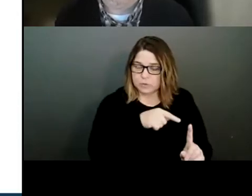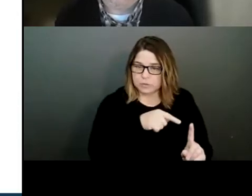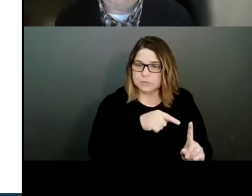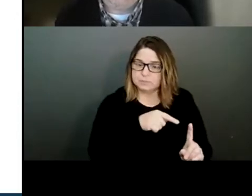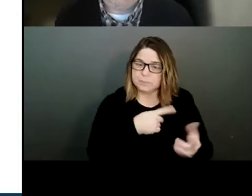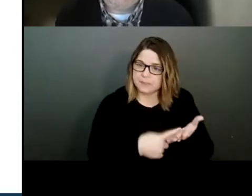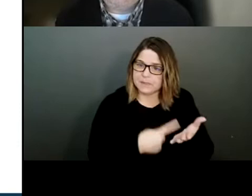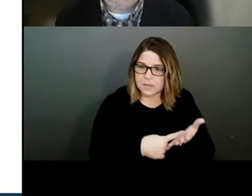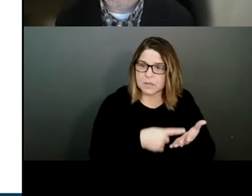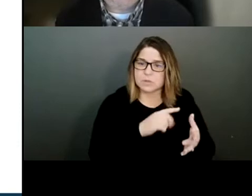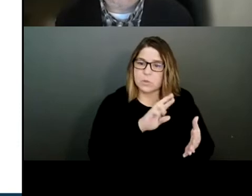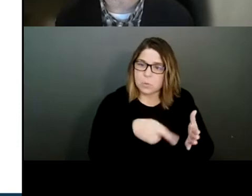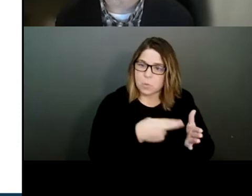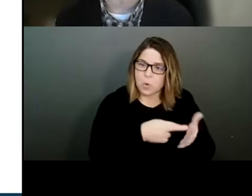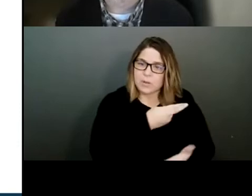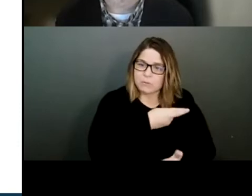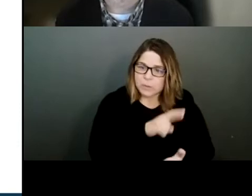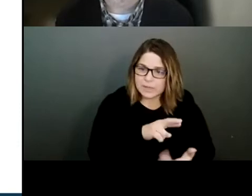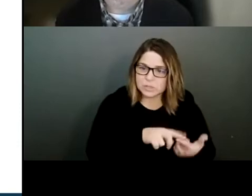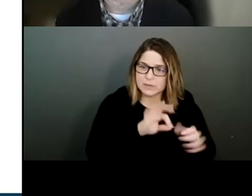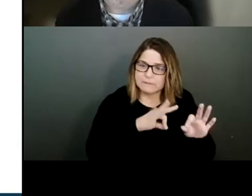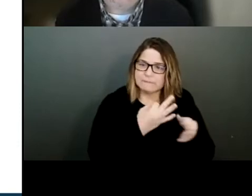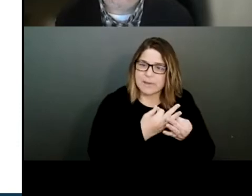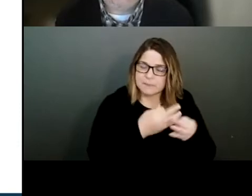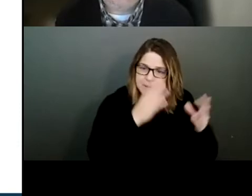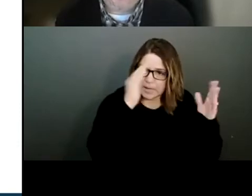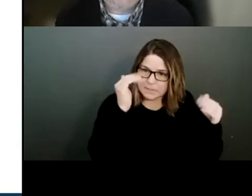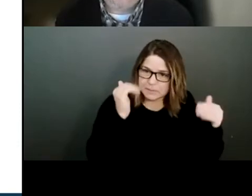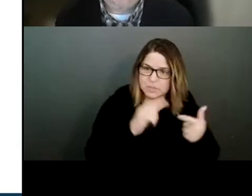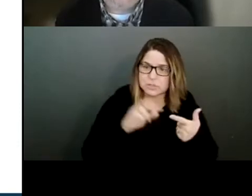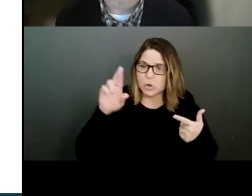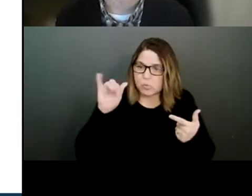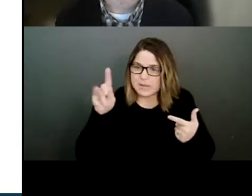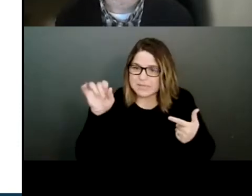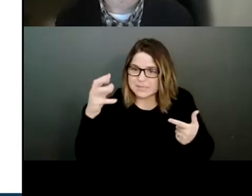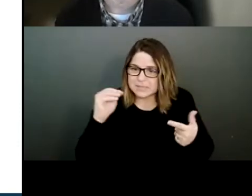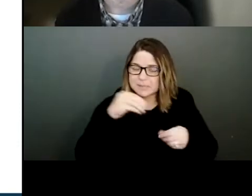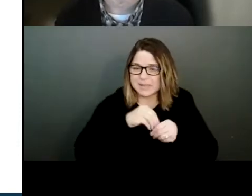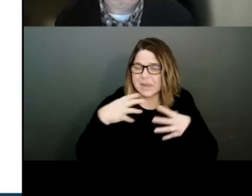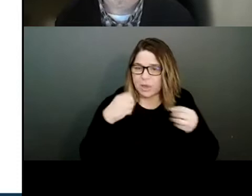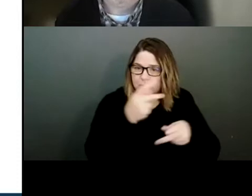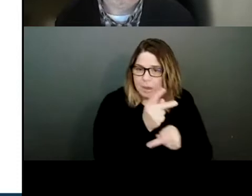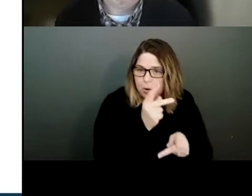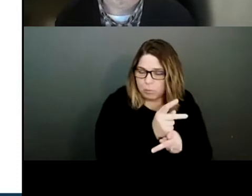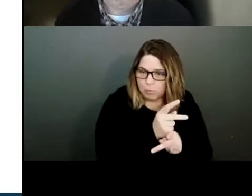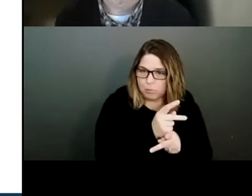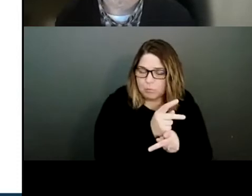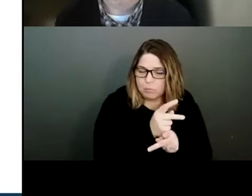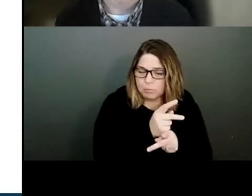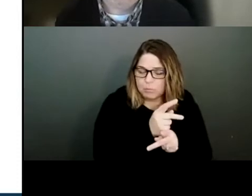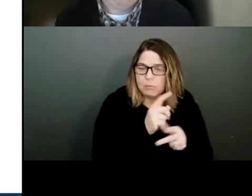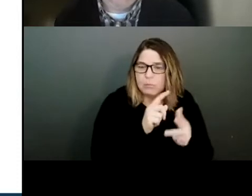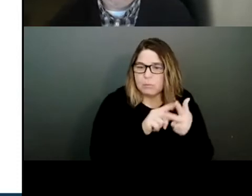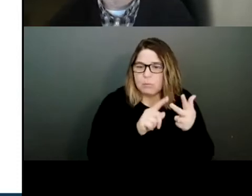role of religion, family expectations, and racism in healthcare, and the implications of those